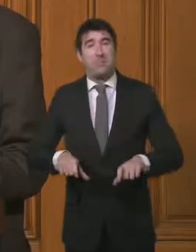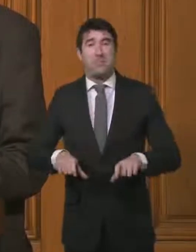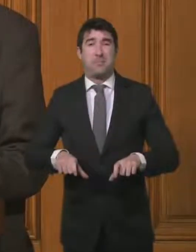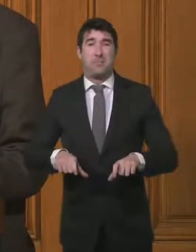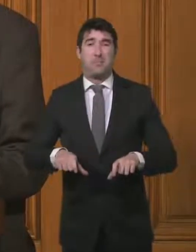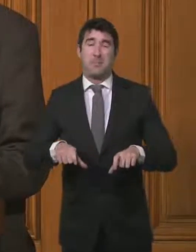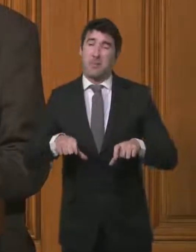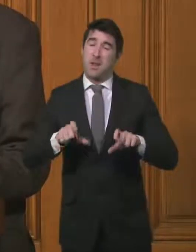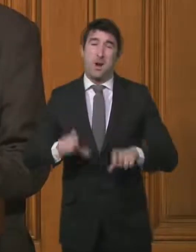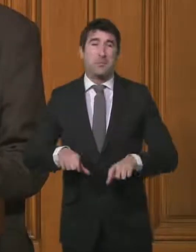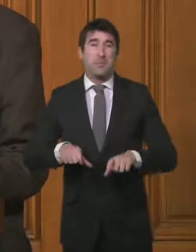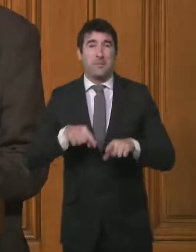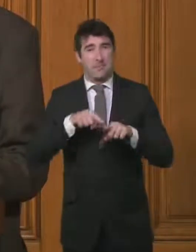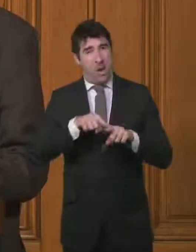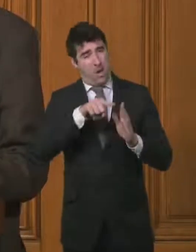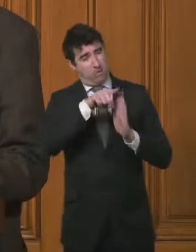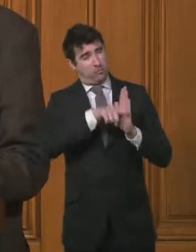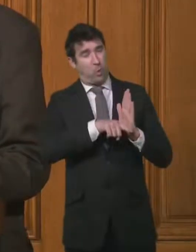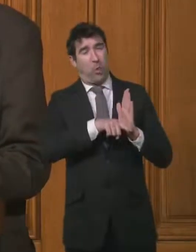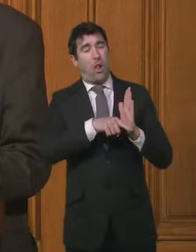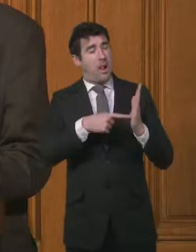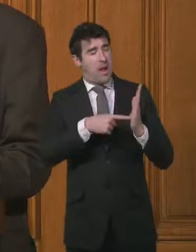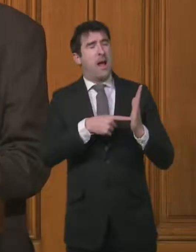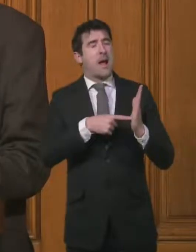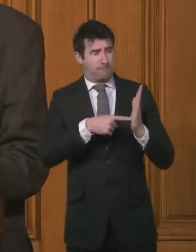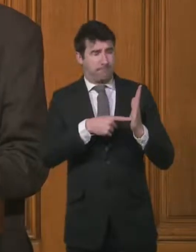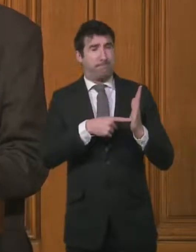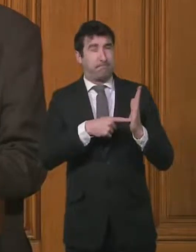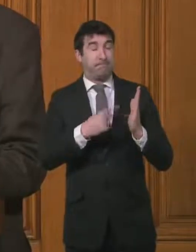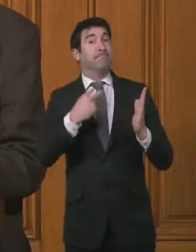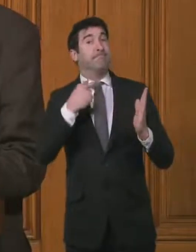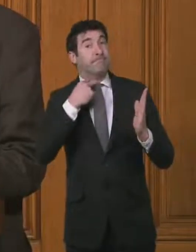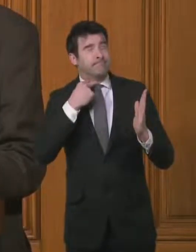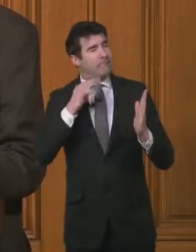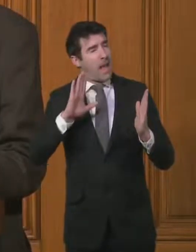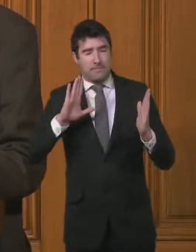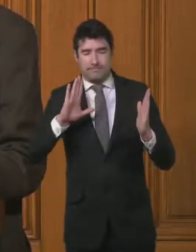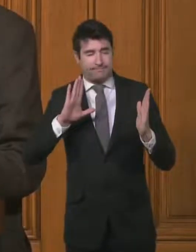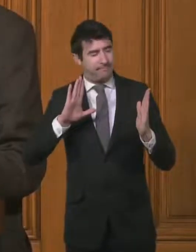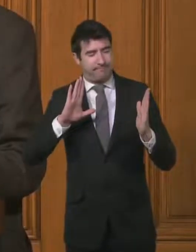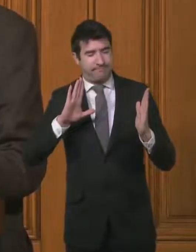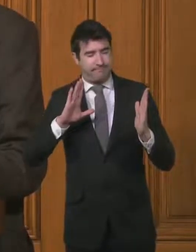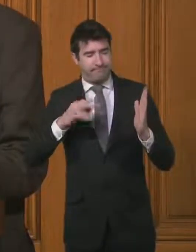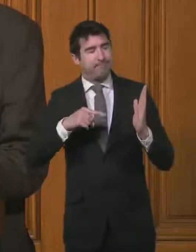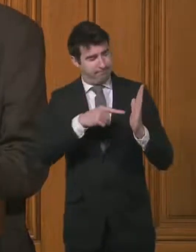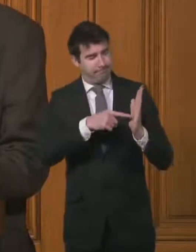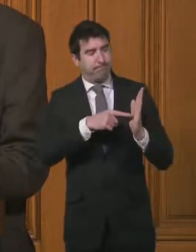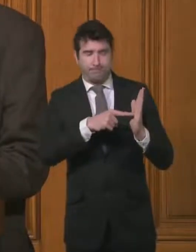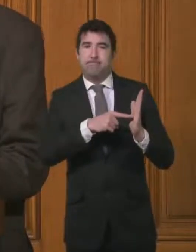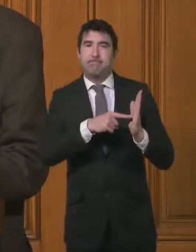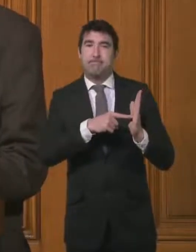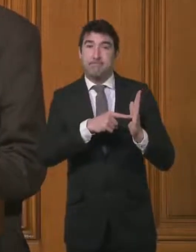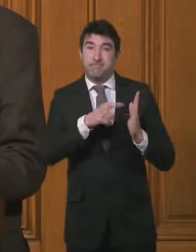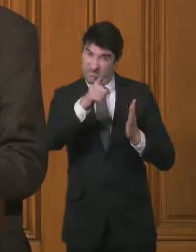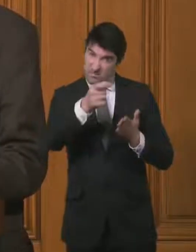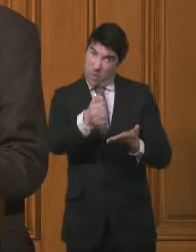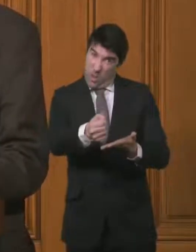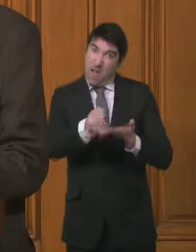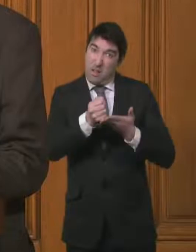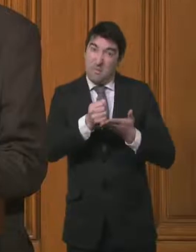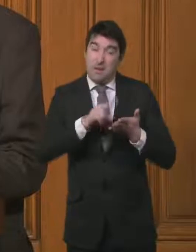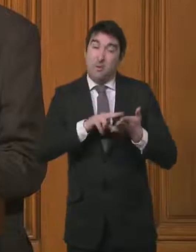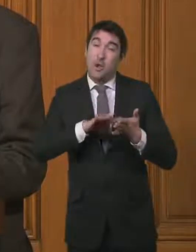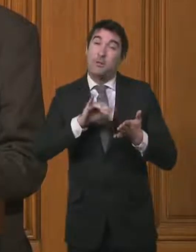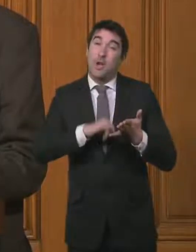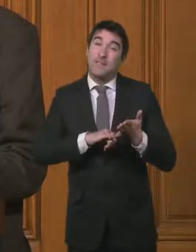reduce infections, relieve pressures on hospitals, and that's how everybody can help to save a life. COVID loves a crowd,